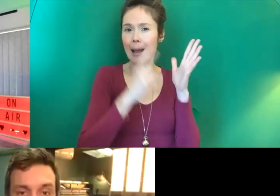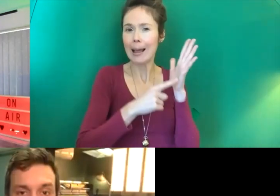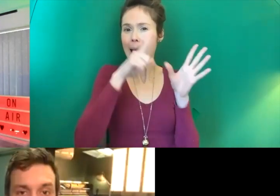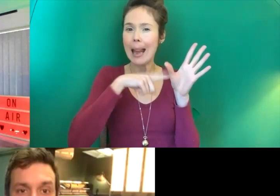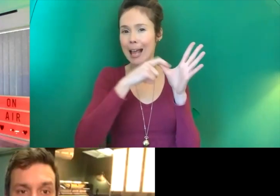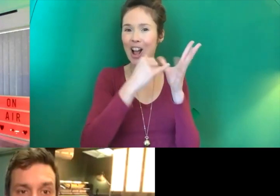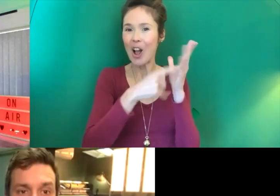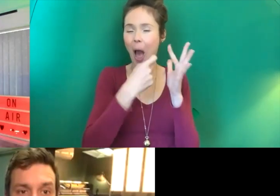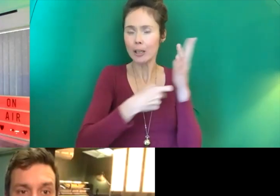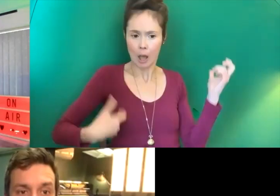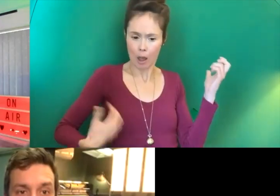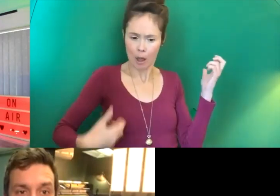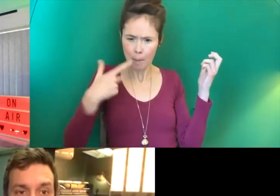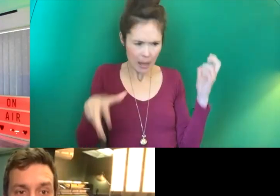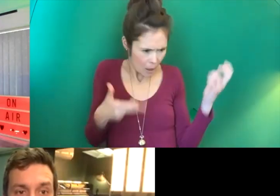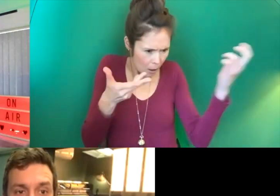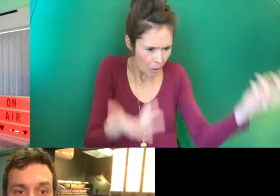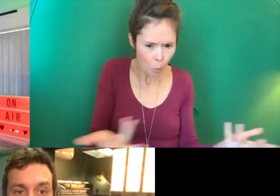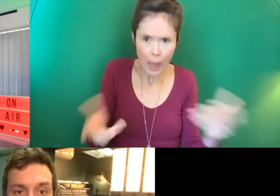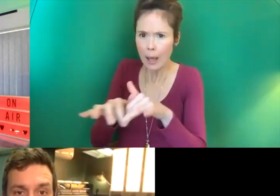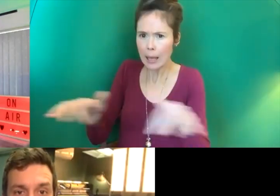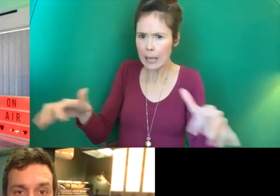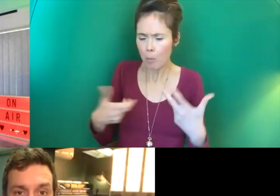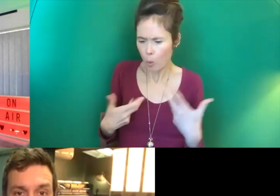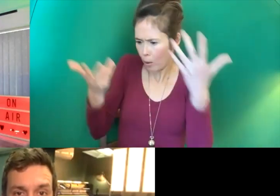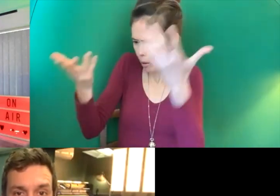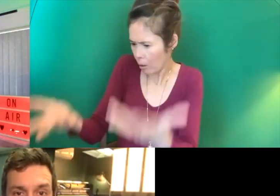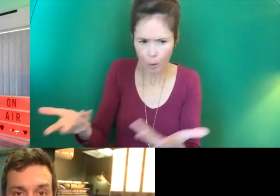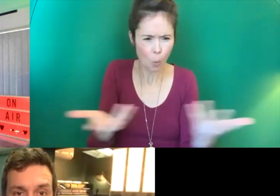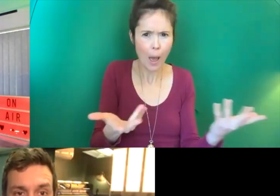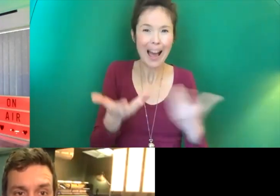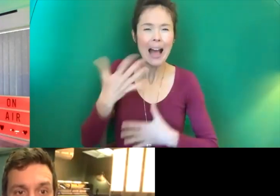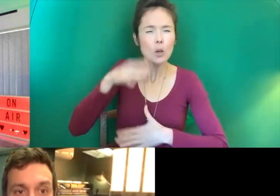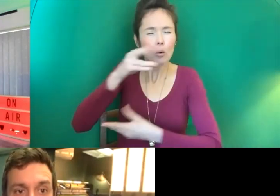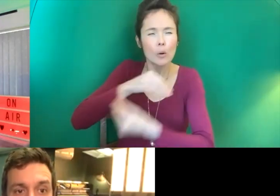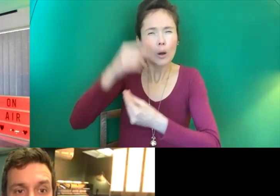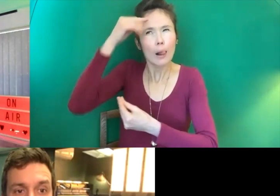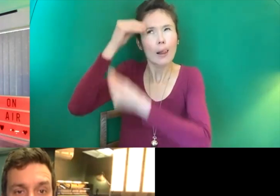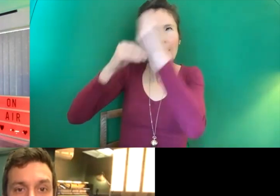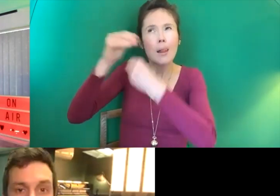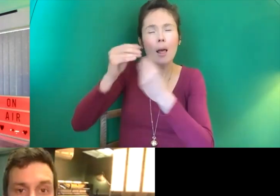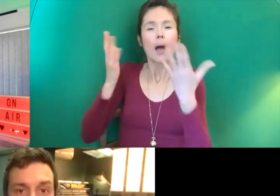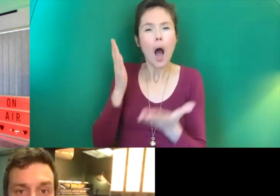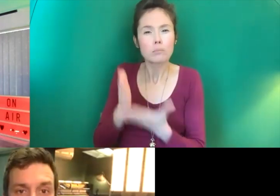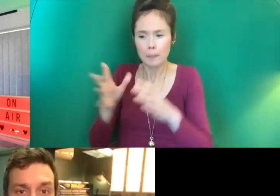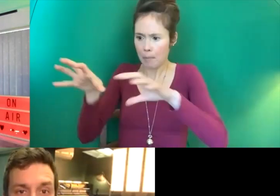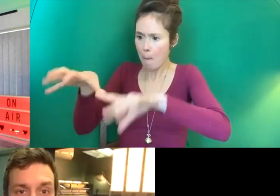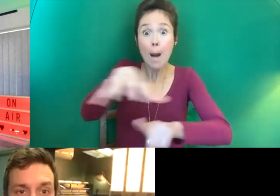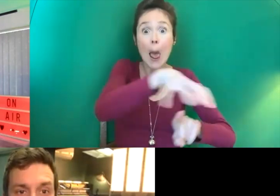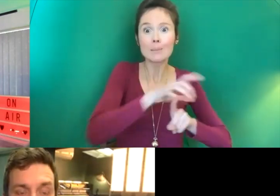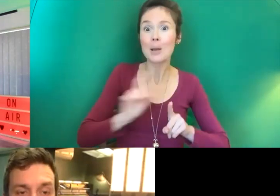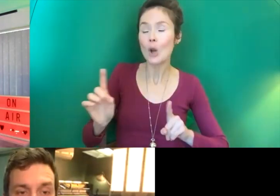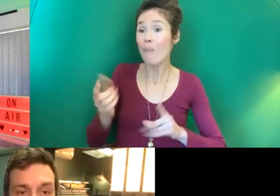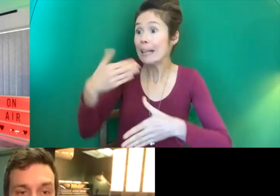that my performance would then be I was comfy with it, Tell us a little bit